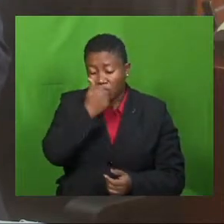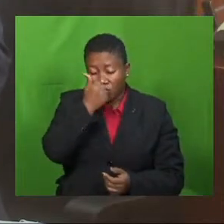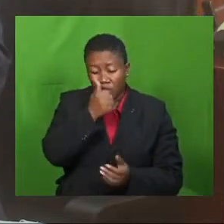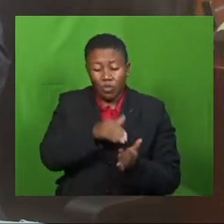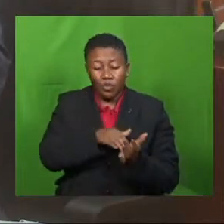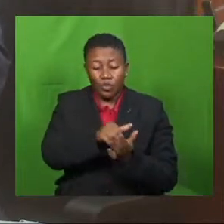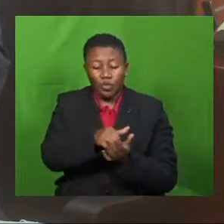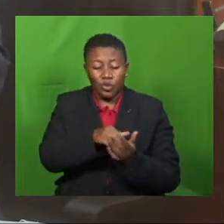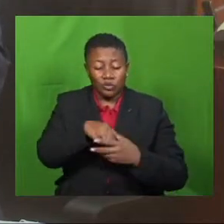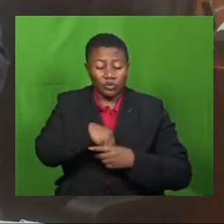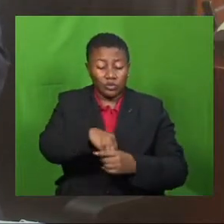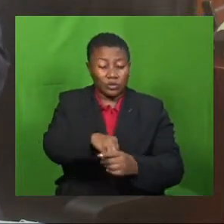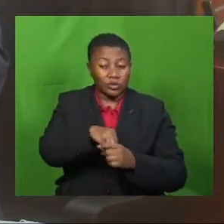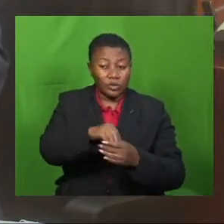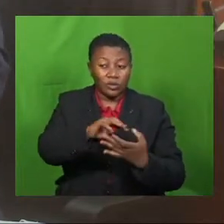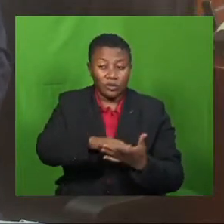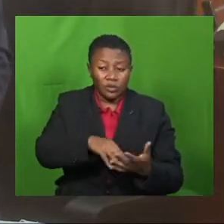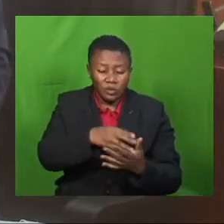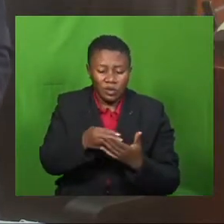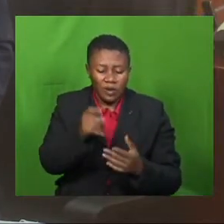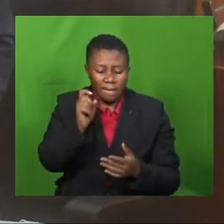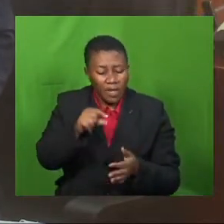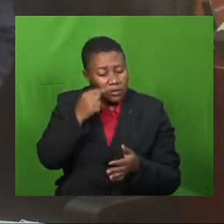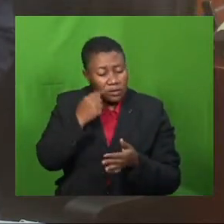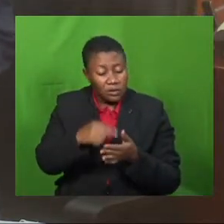network has to be addressed.